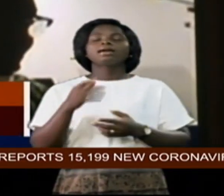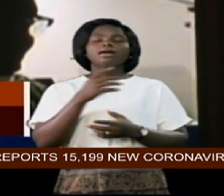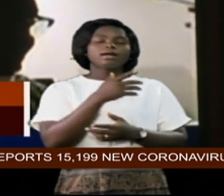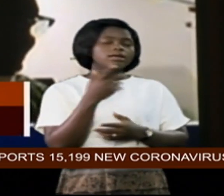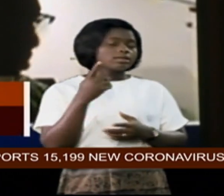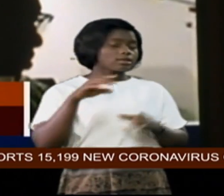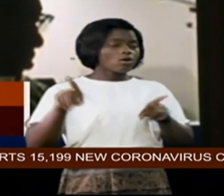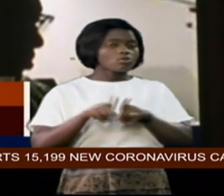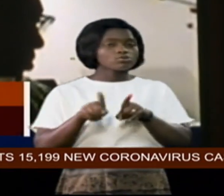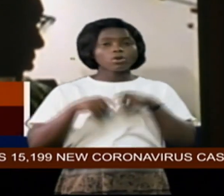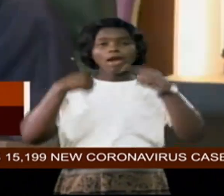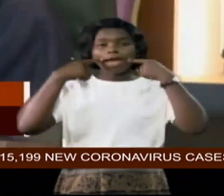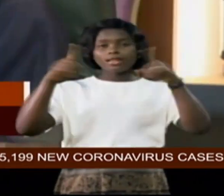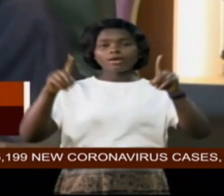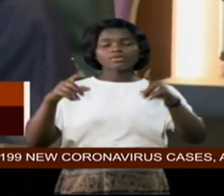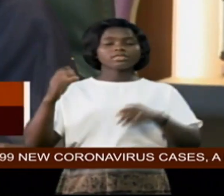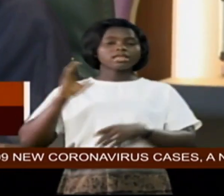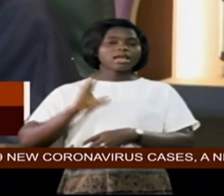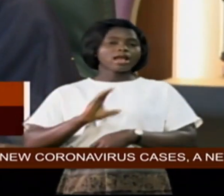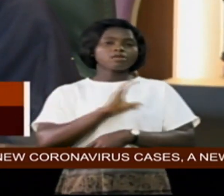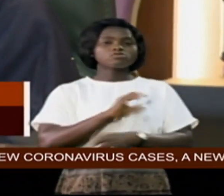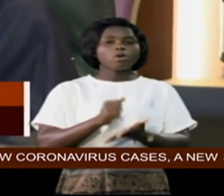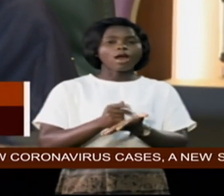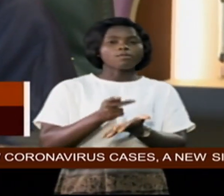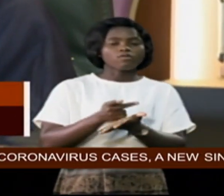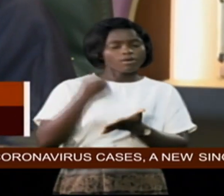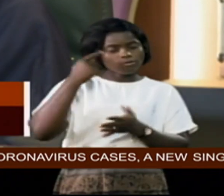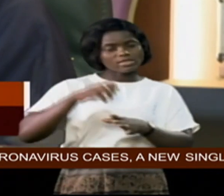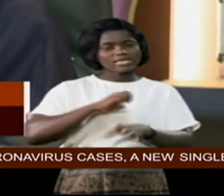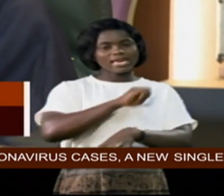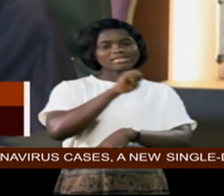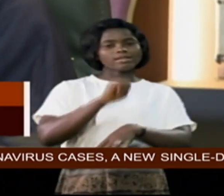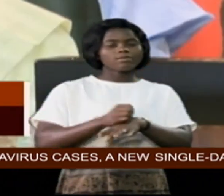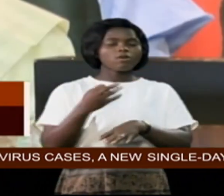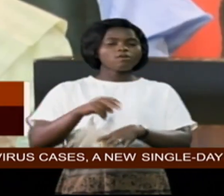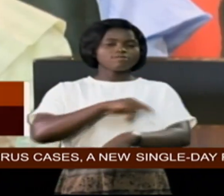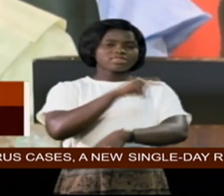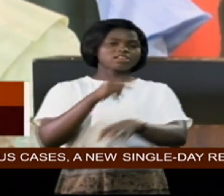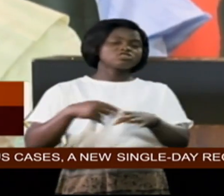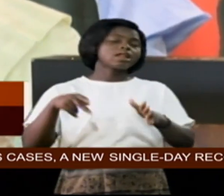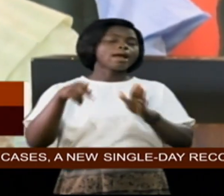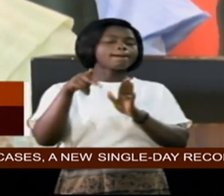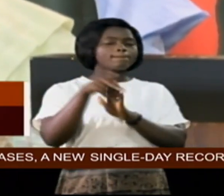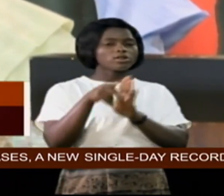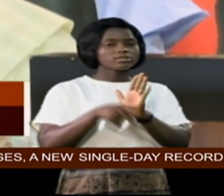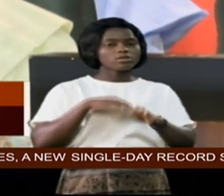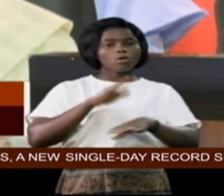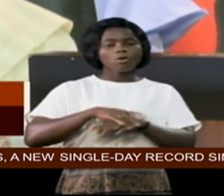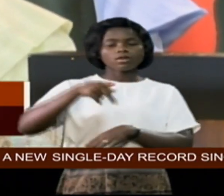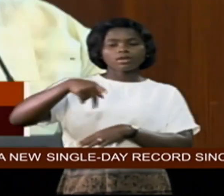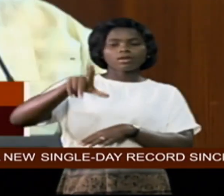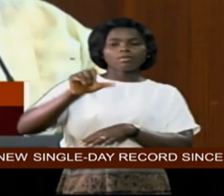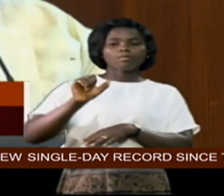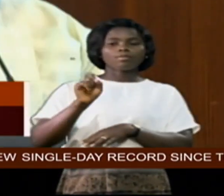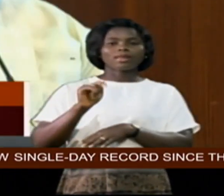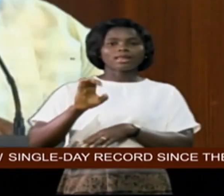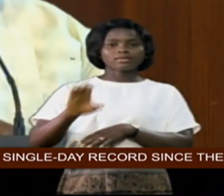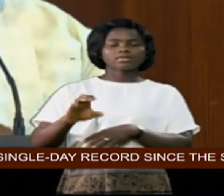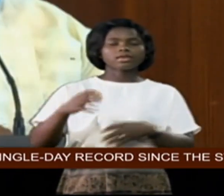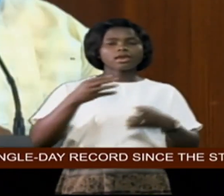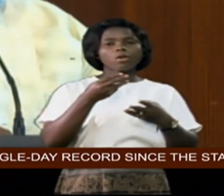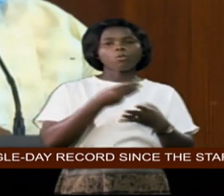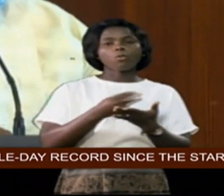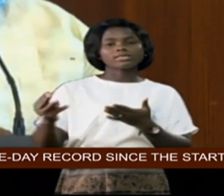the Council's approval for the establishment of the National Policy on Plastic Waste Management. What this policy seeks to